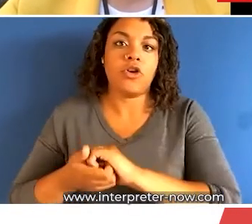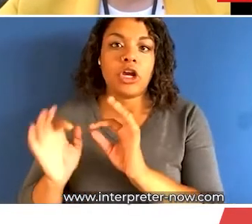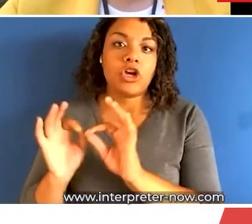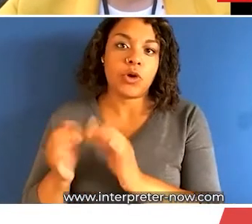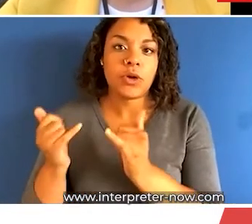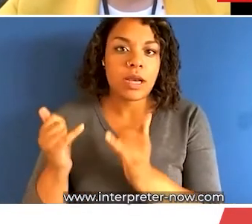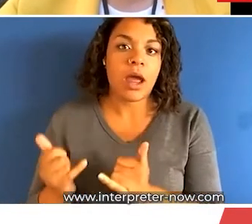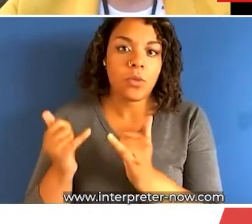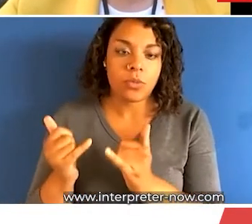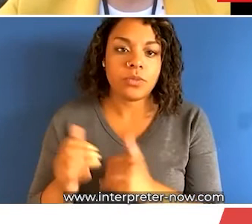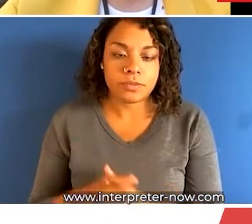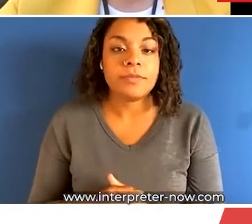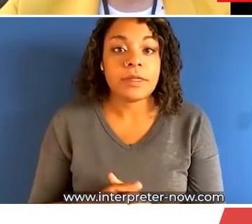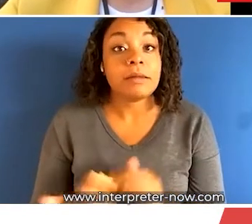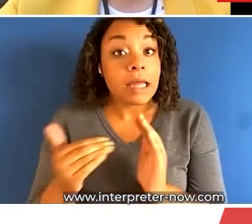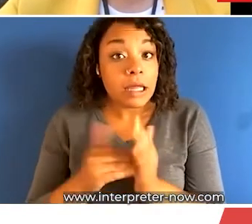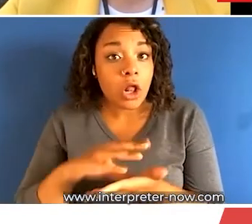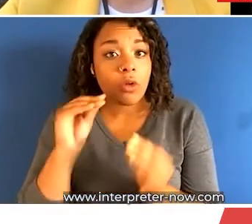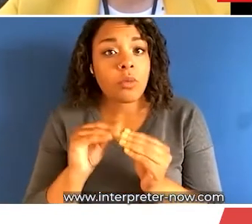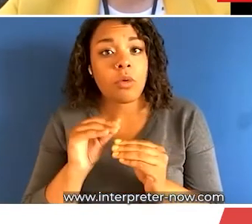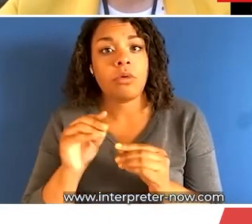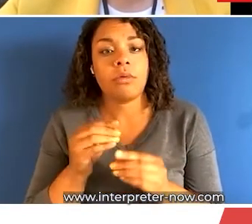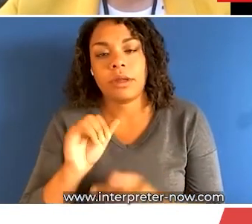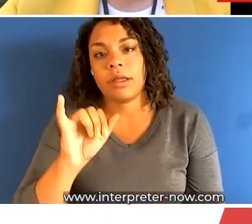Now. You can learn more about them at